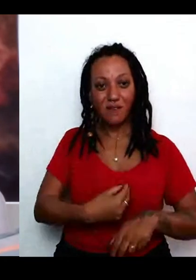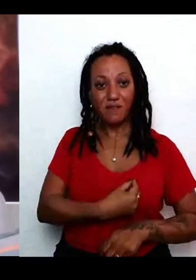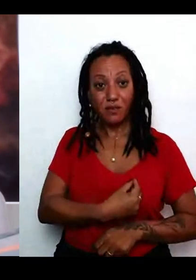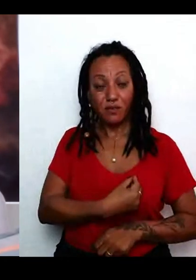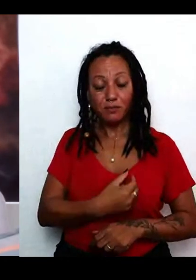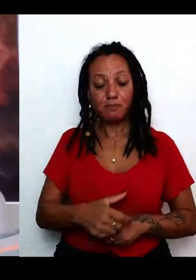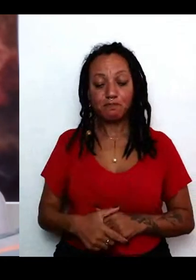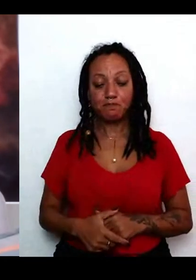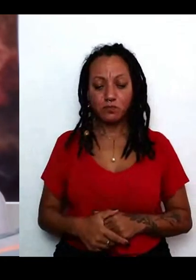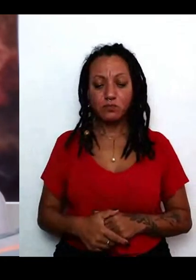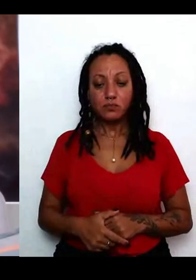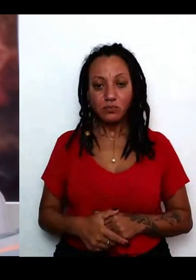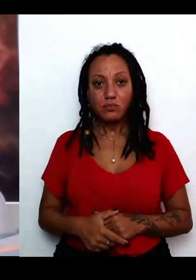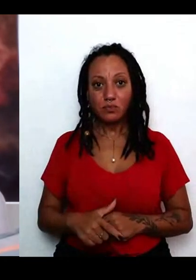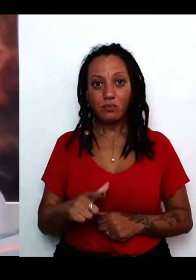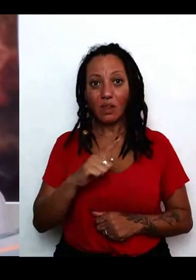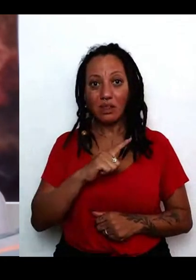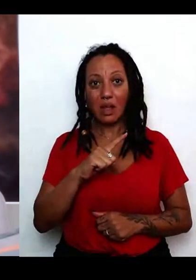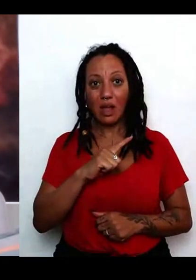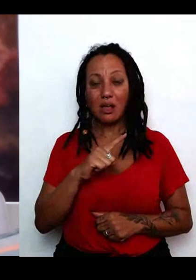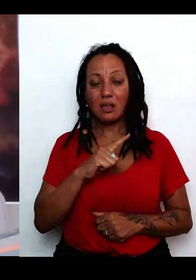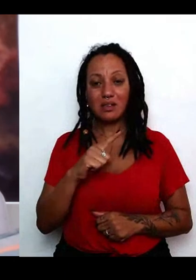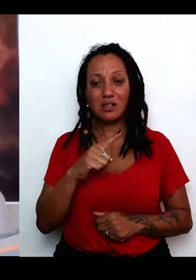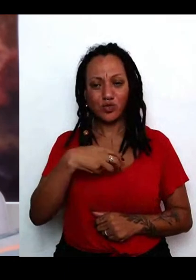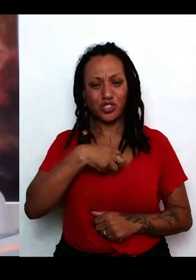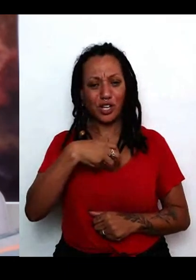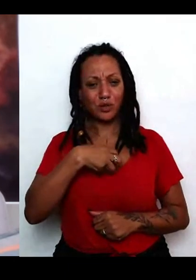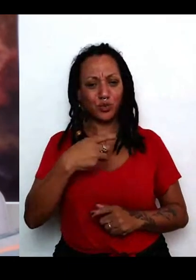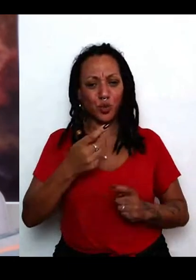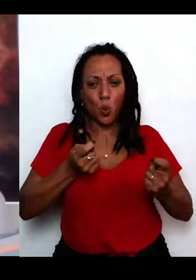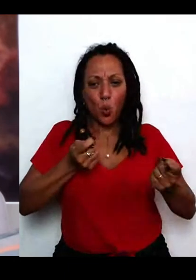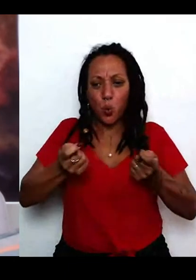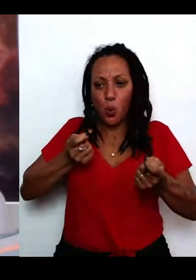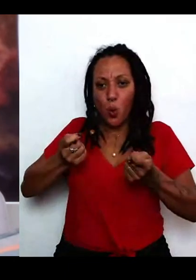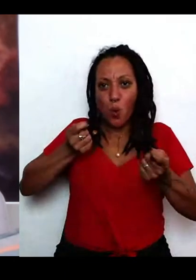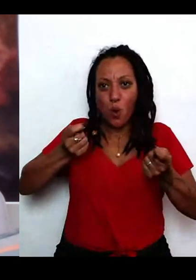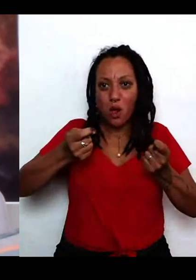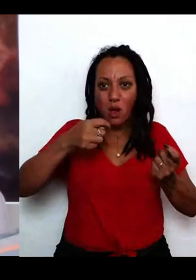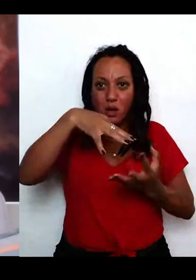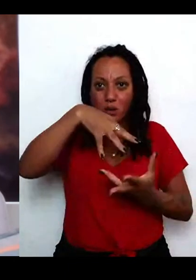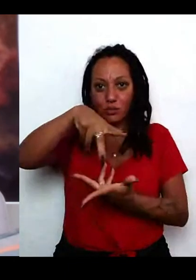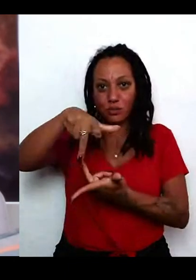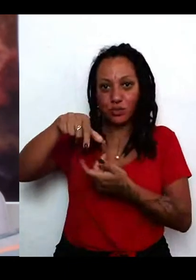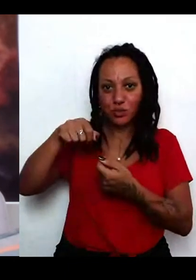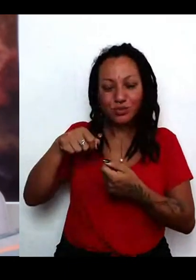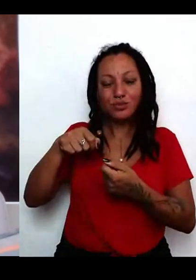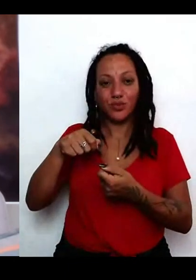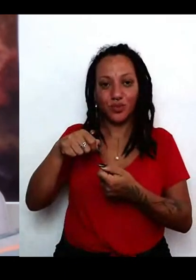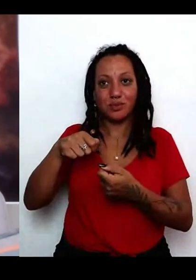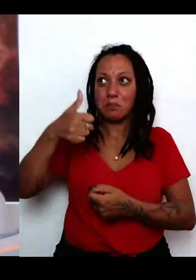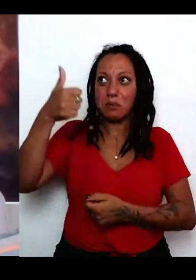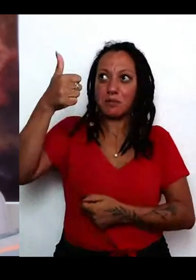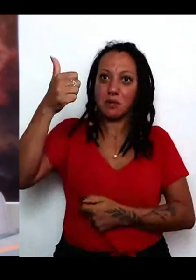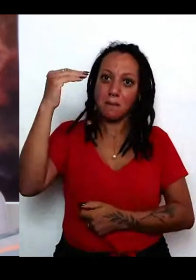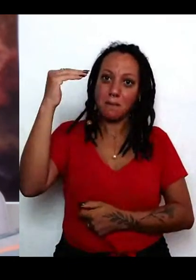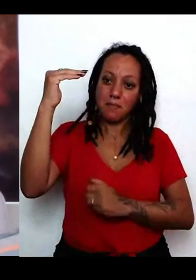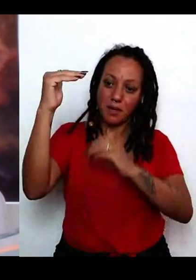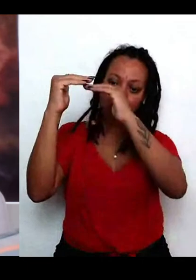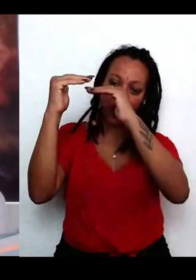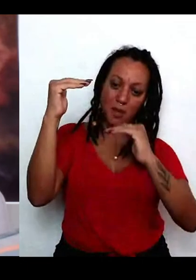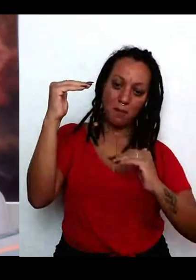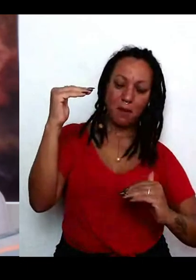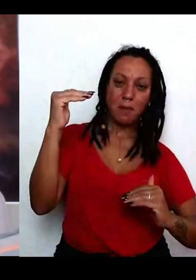planet that in in cases everyone including human beings because we get inside